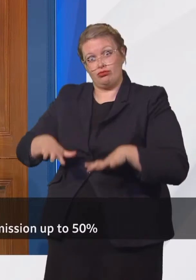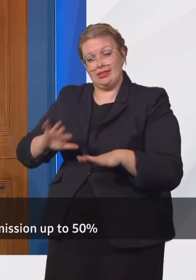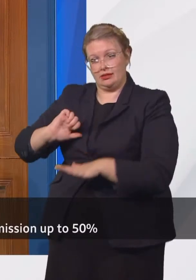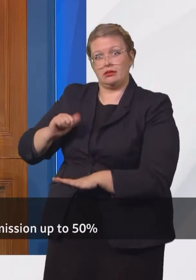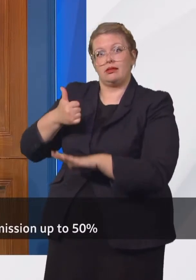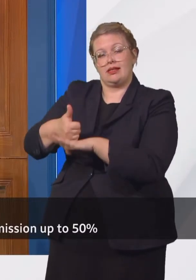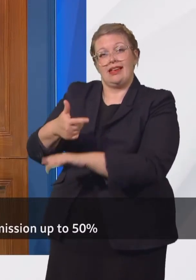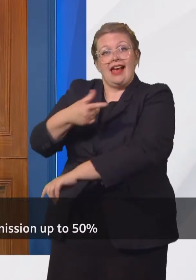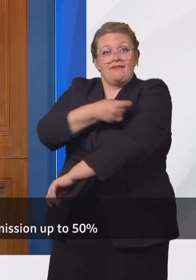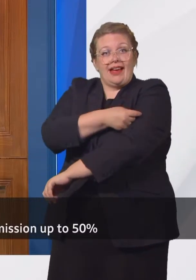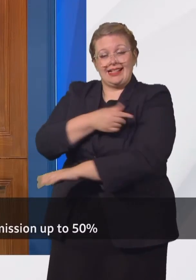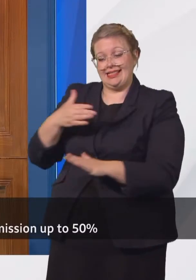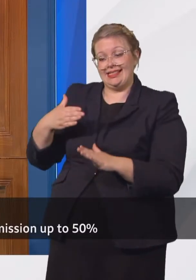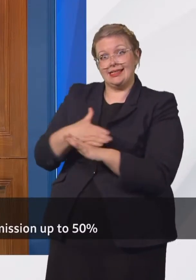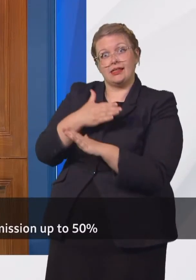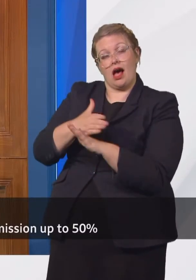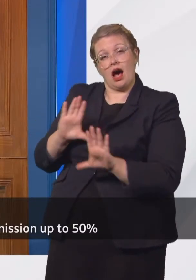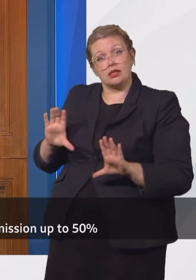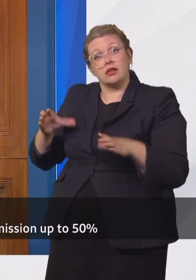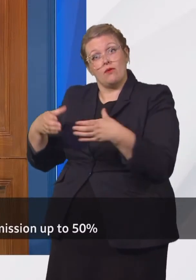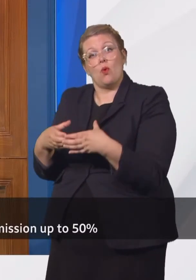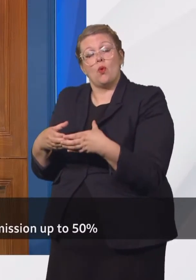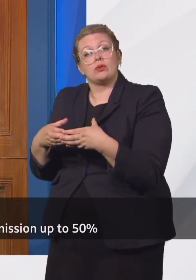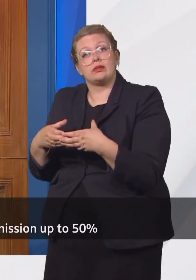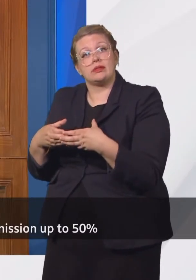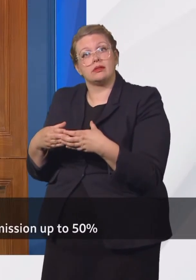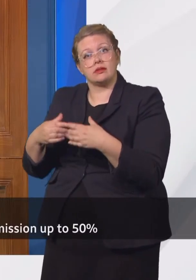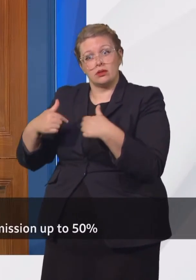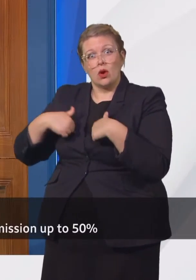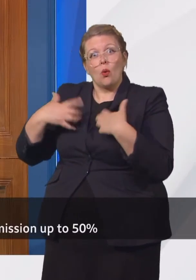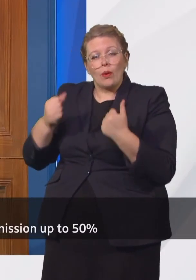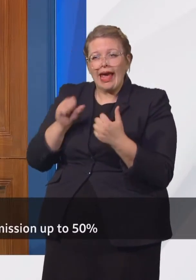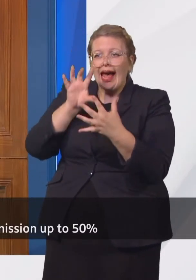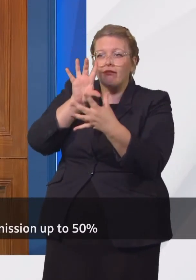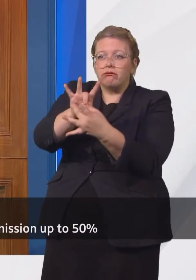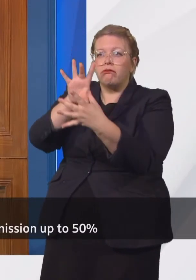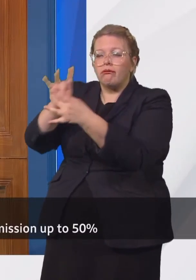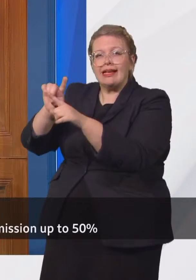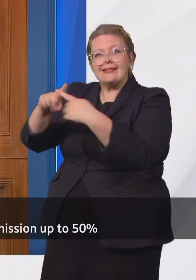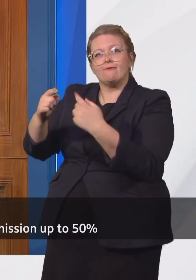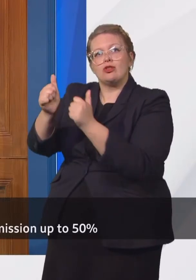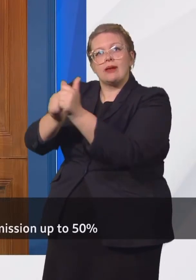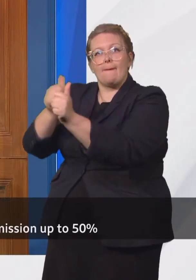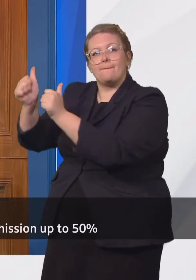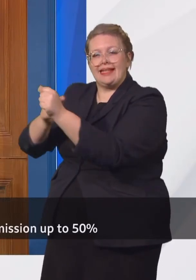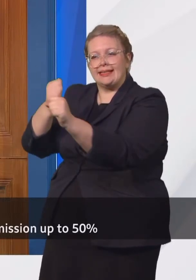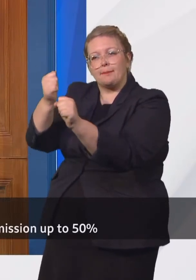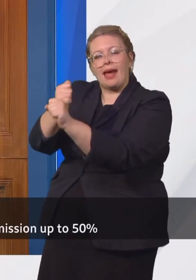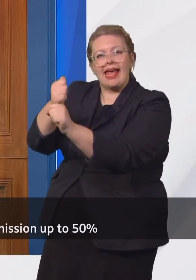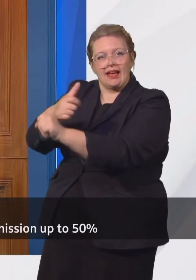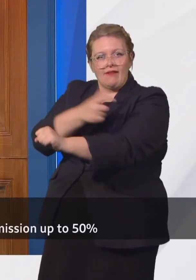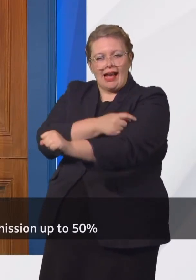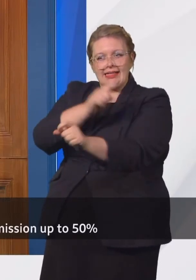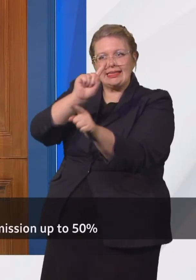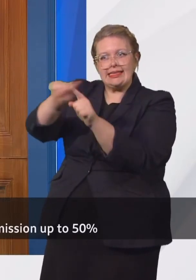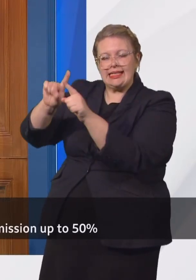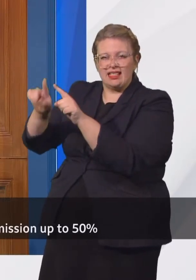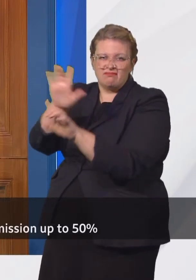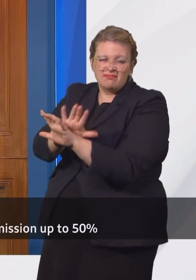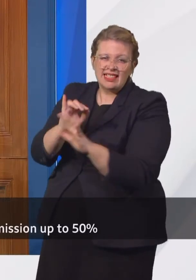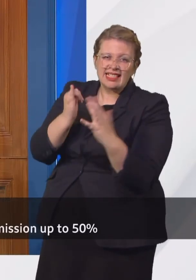has invested in contracts with not just 1 or 2 manufacturers, but 6 or 7, so that we have